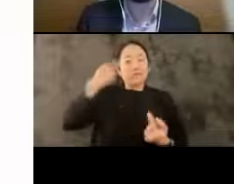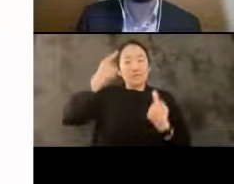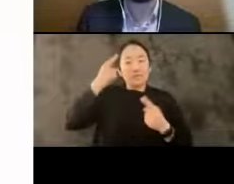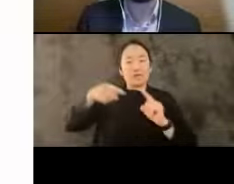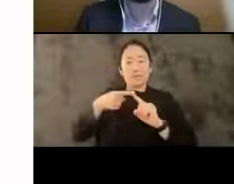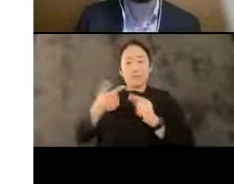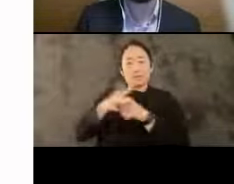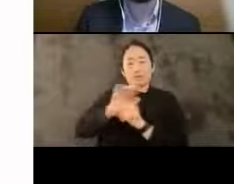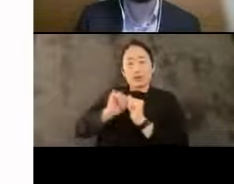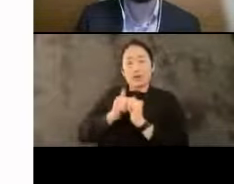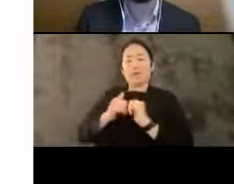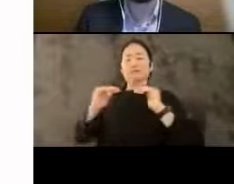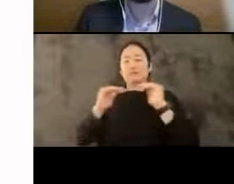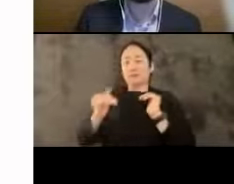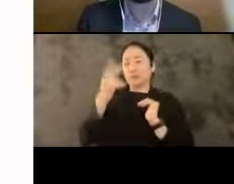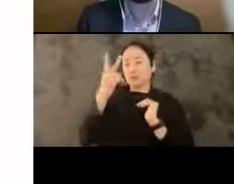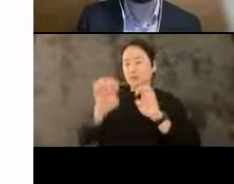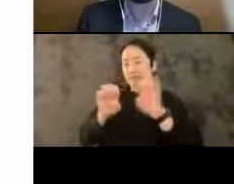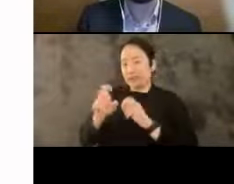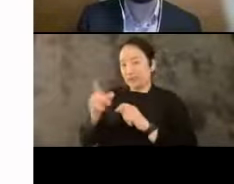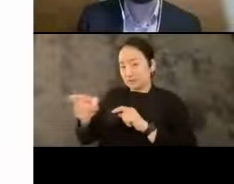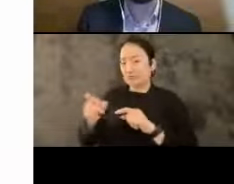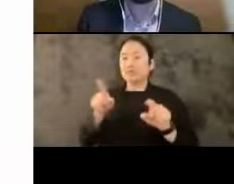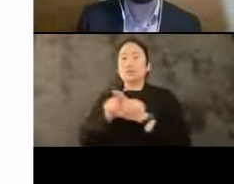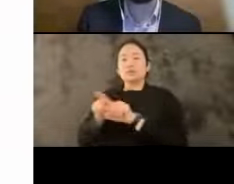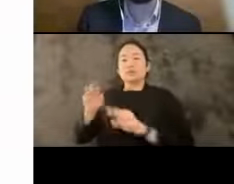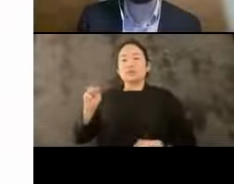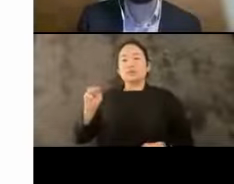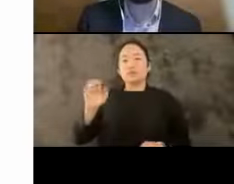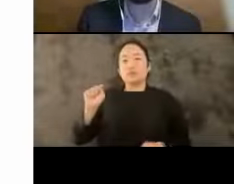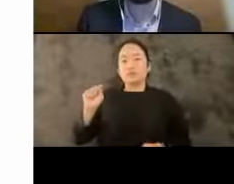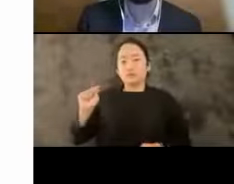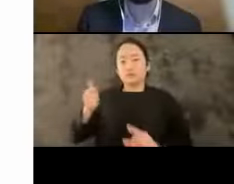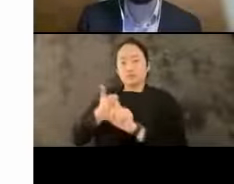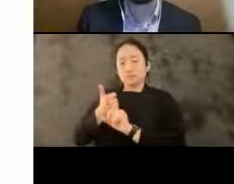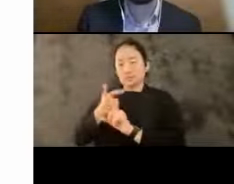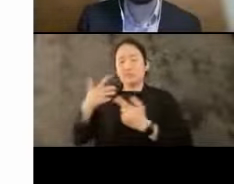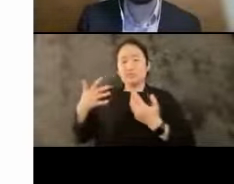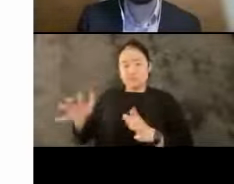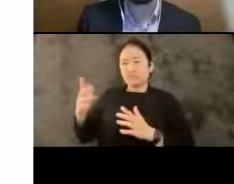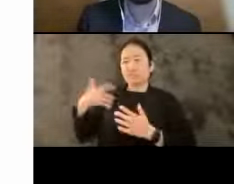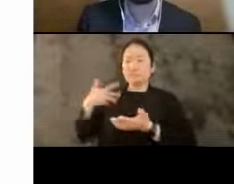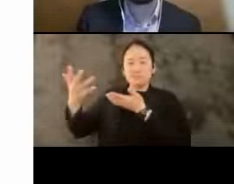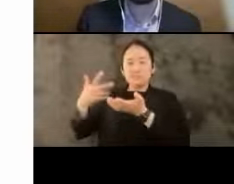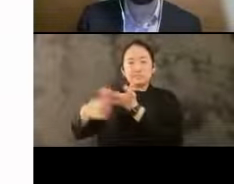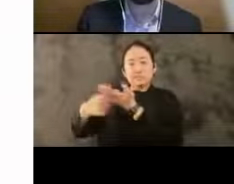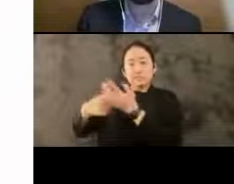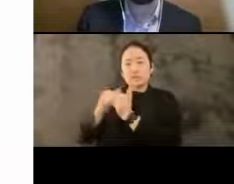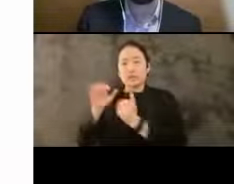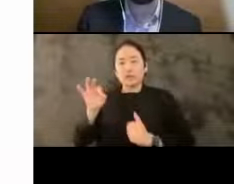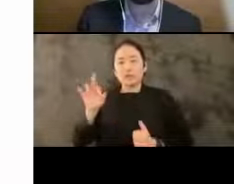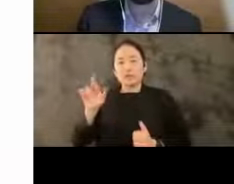2 evaluation, but also MCTS has been in conversation with Franklin for a while,